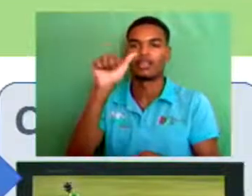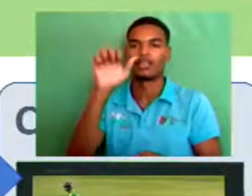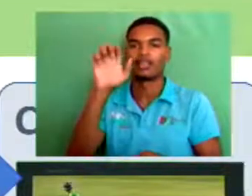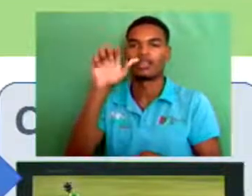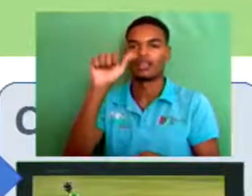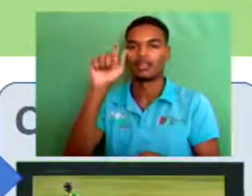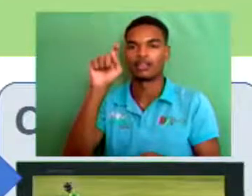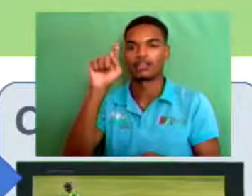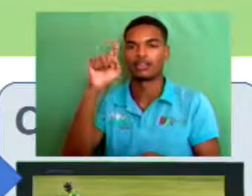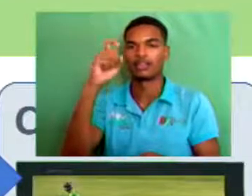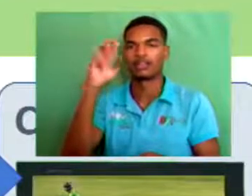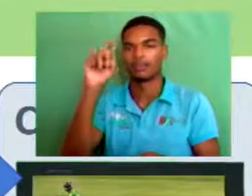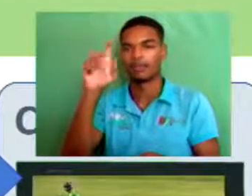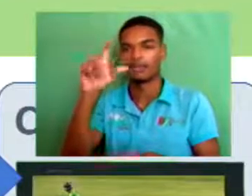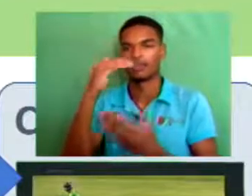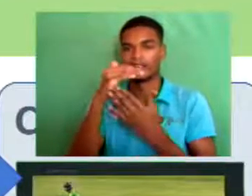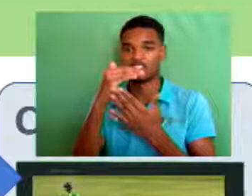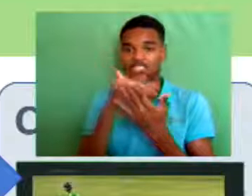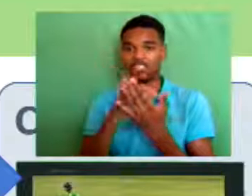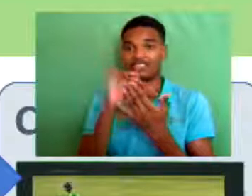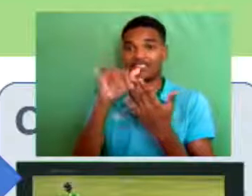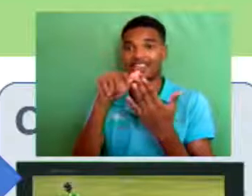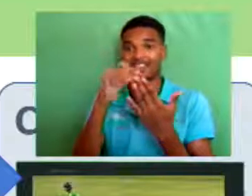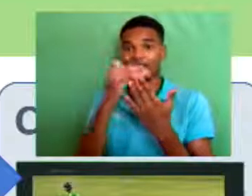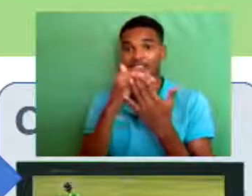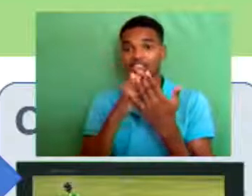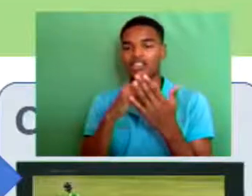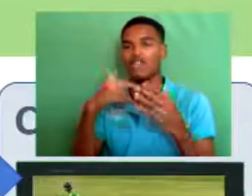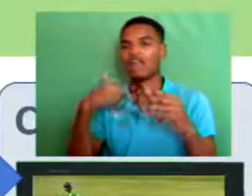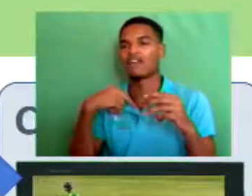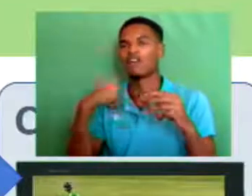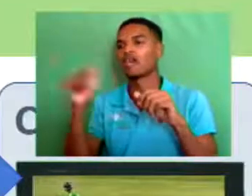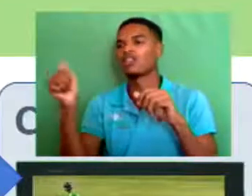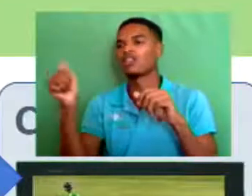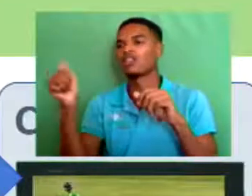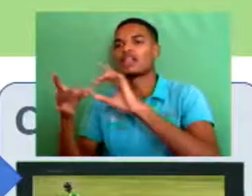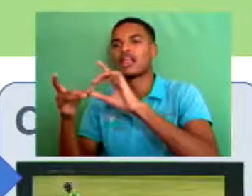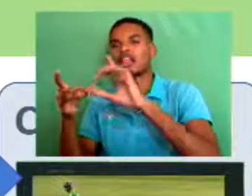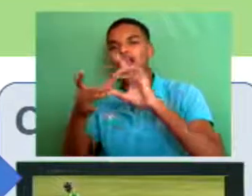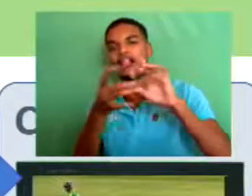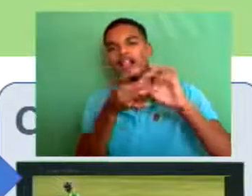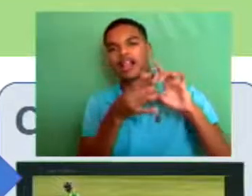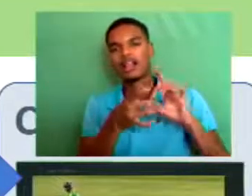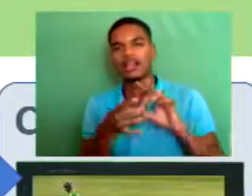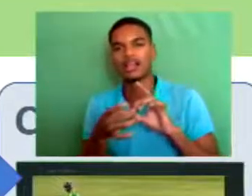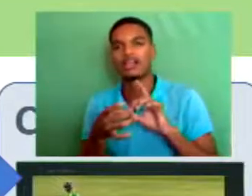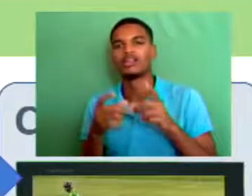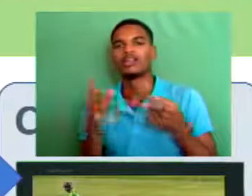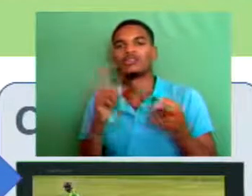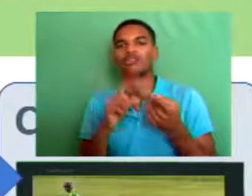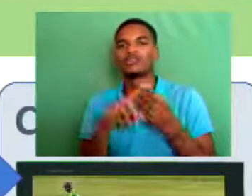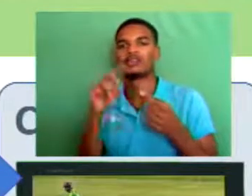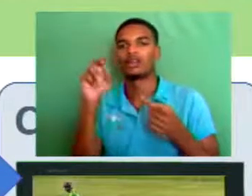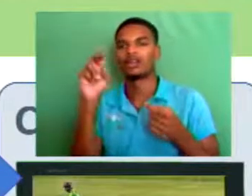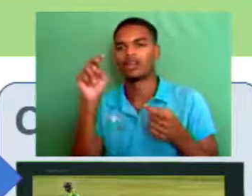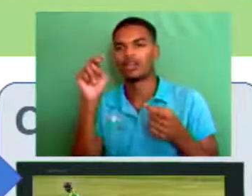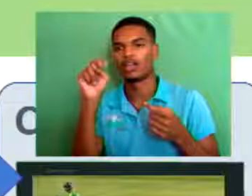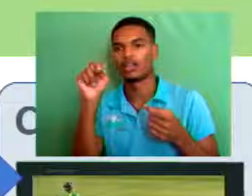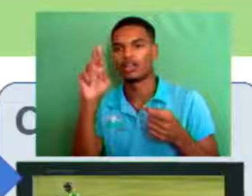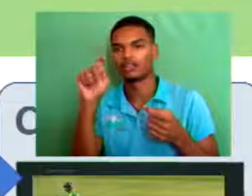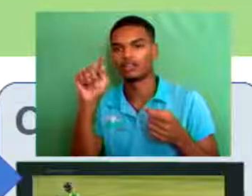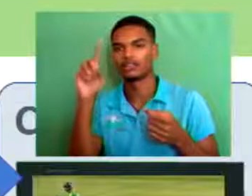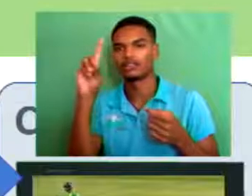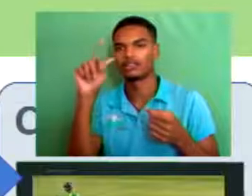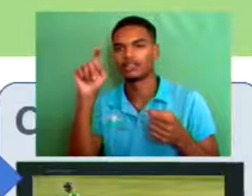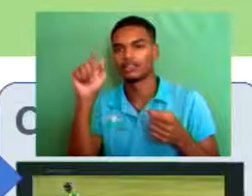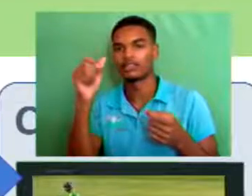XML message may well have resource links, either to non-real NRT data, that's datacast, or to web